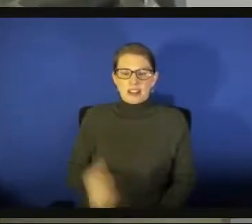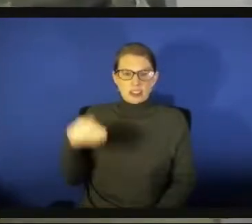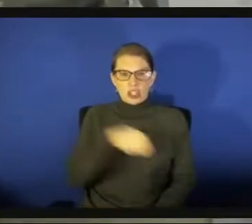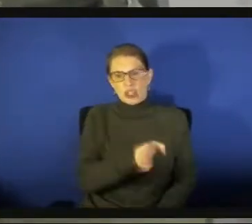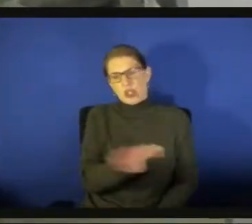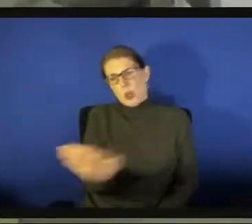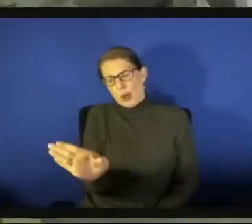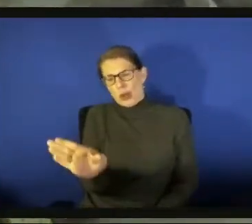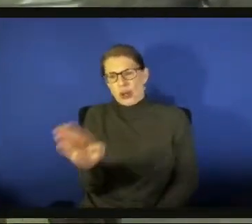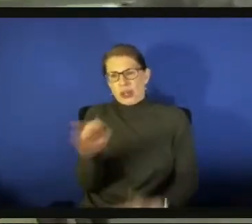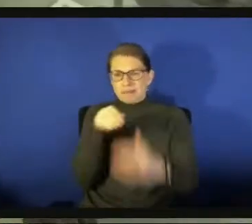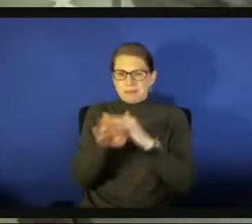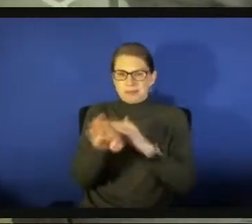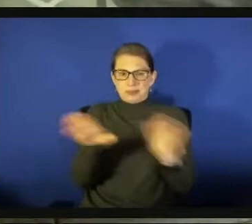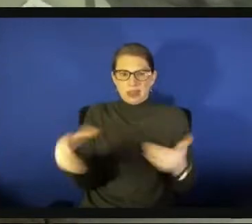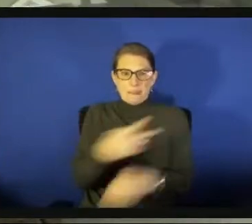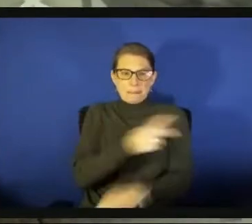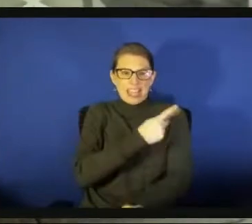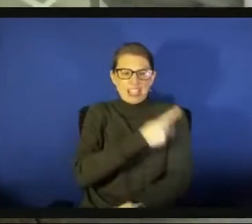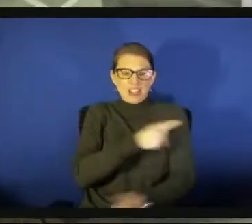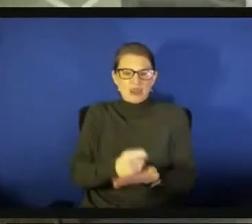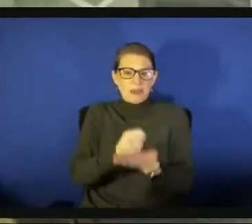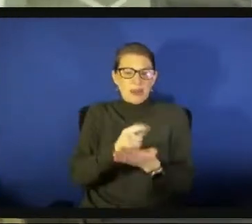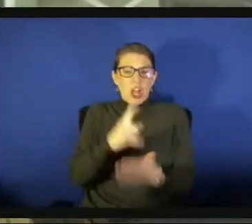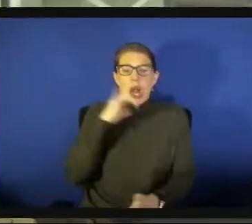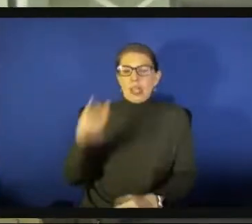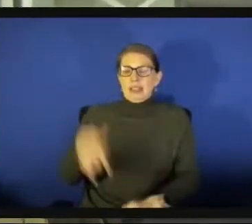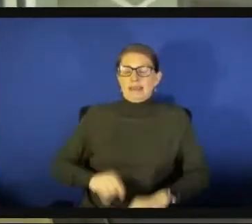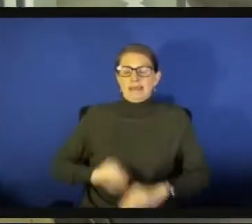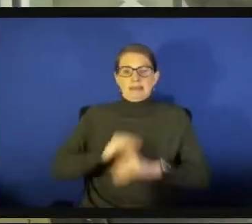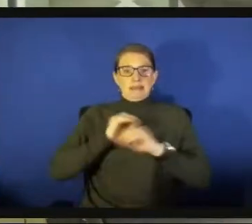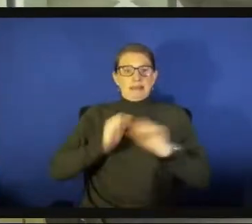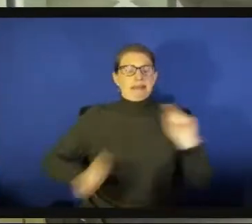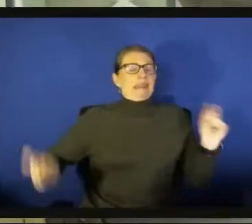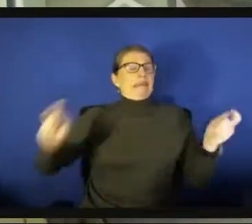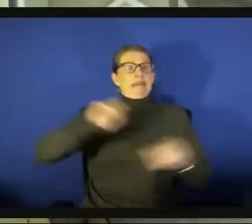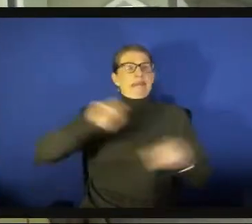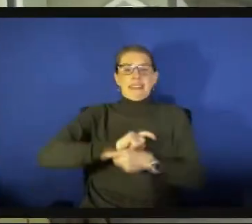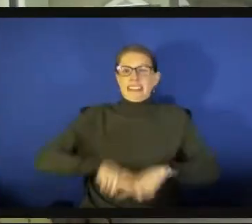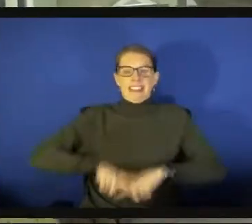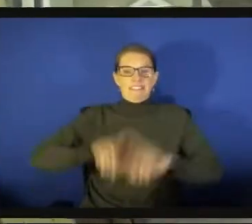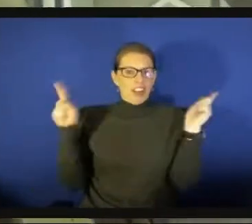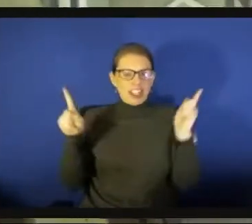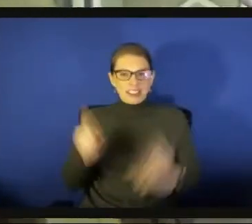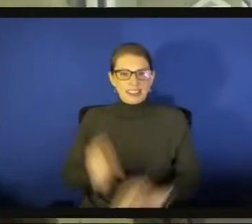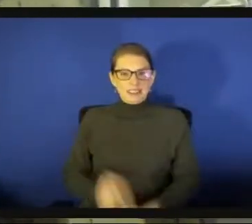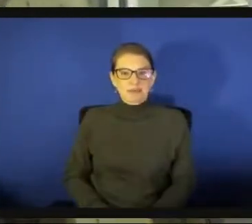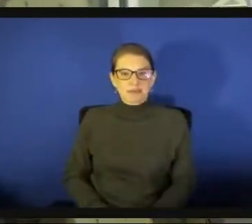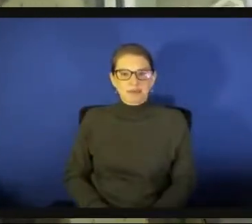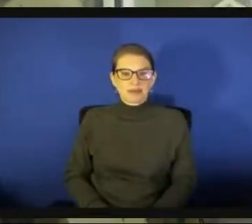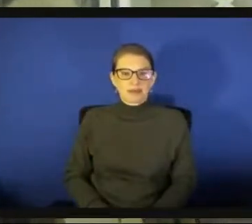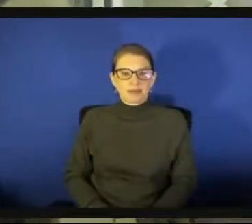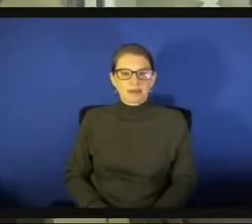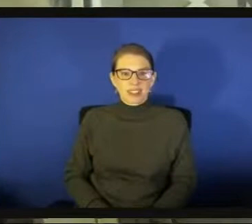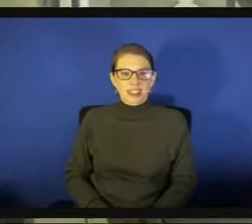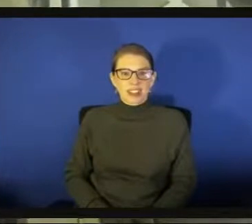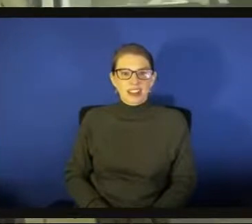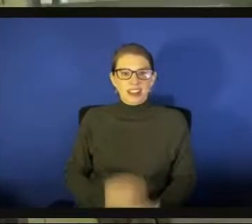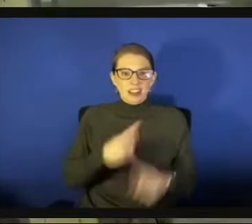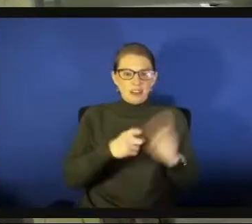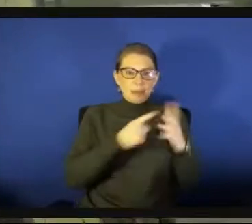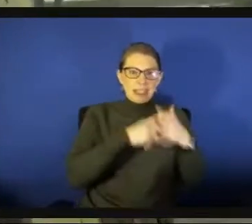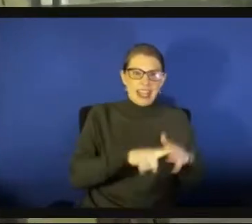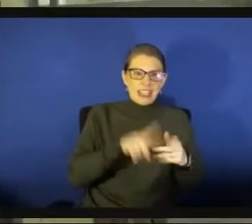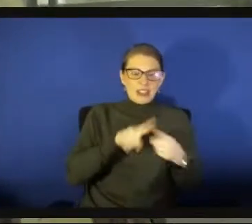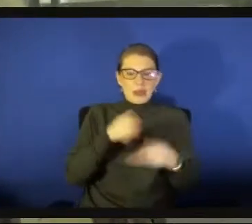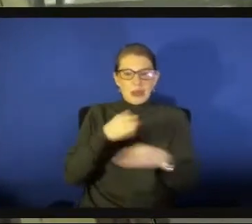where patients will be treated. It looks nothing like that. But to be able to see this kind of from the beginning to the end, and to know that we did all this during